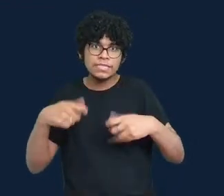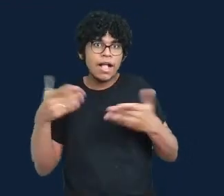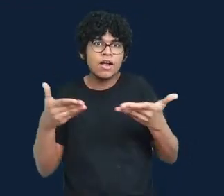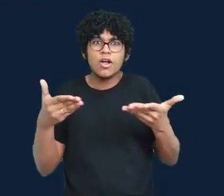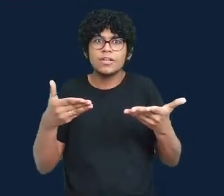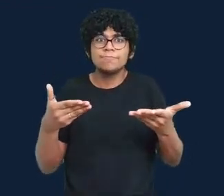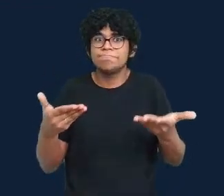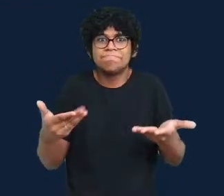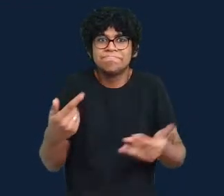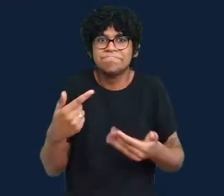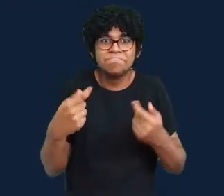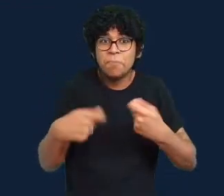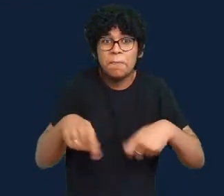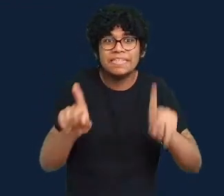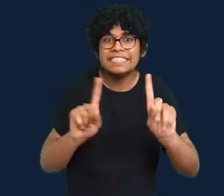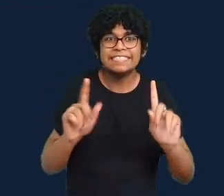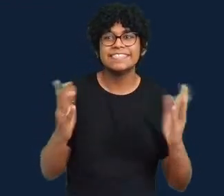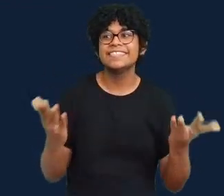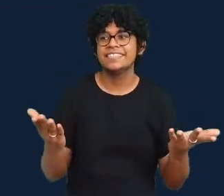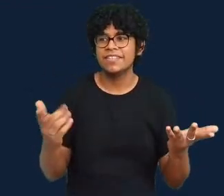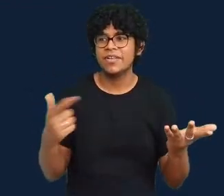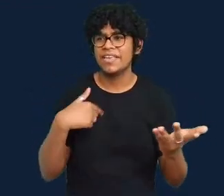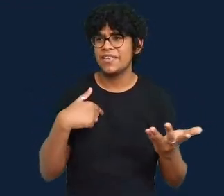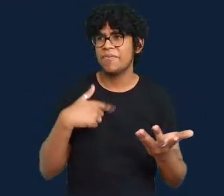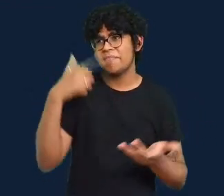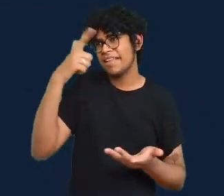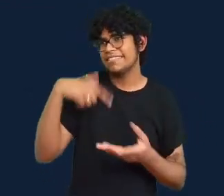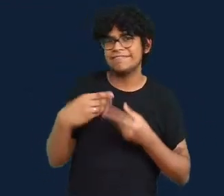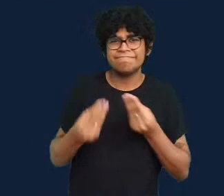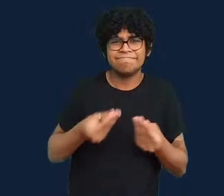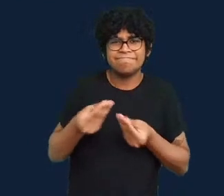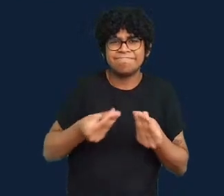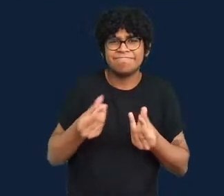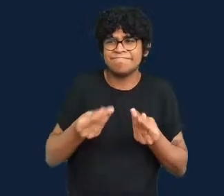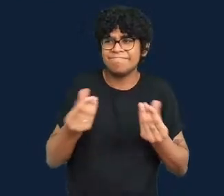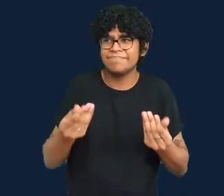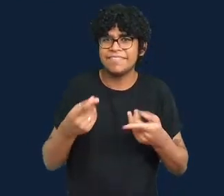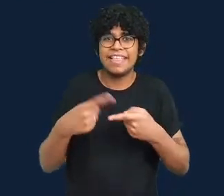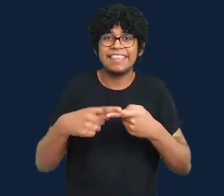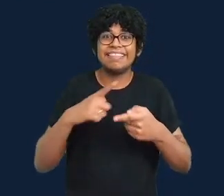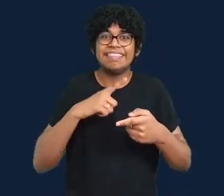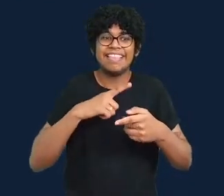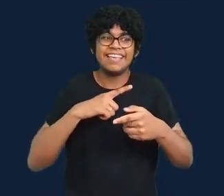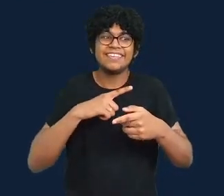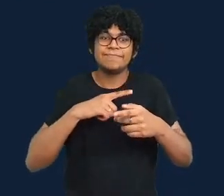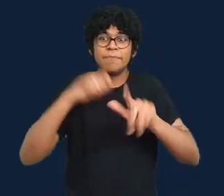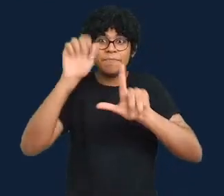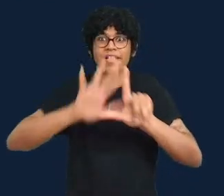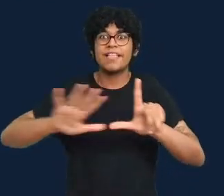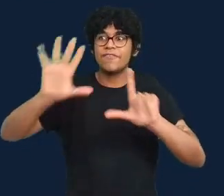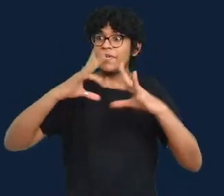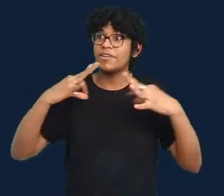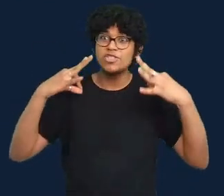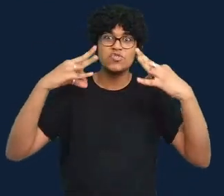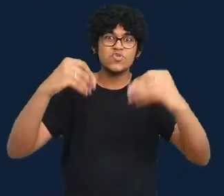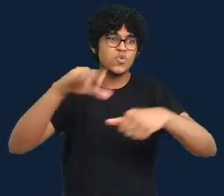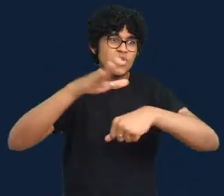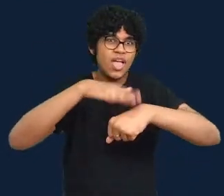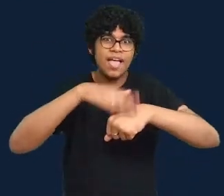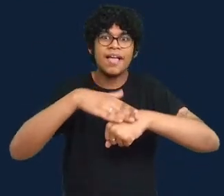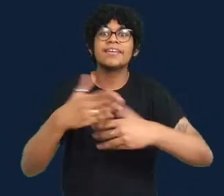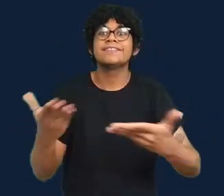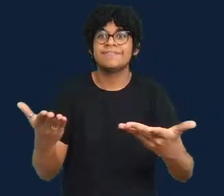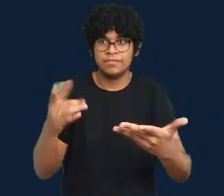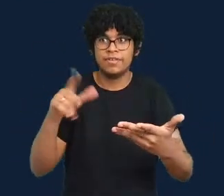point, because there are tools to do everything, most of what I do. So I think the relevance to code is